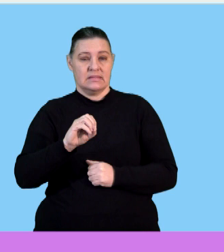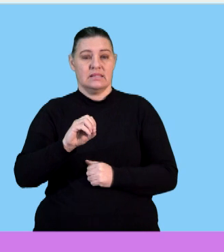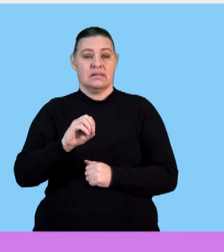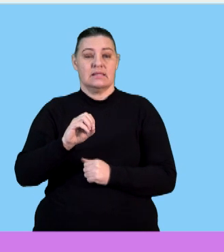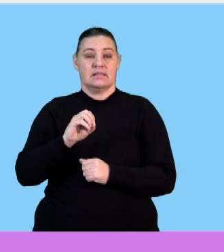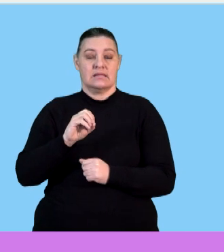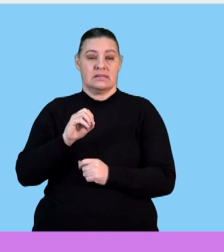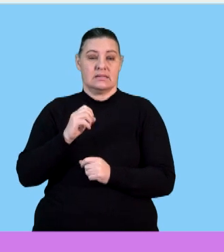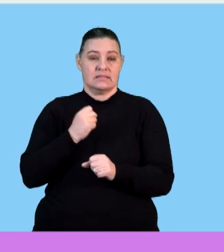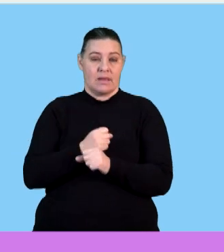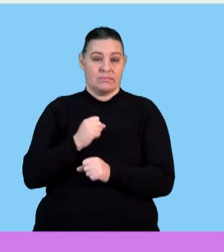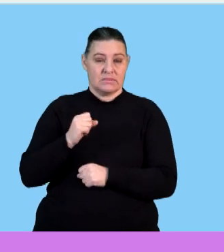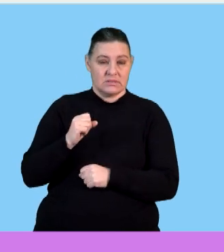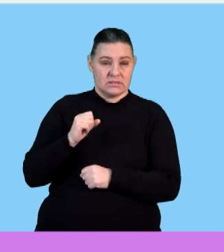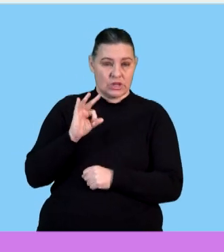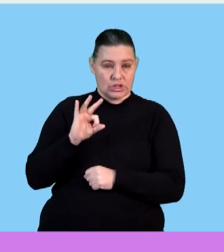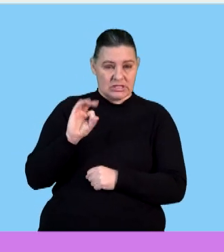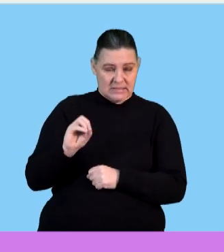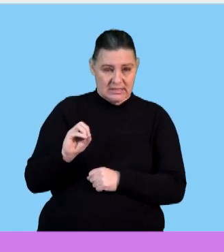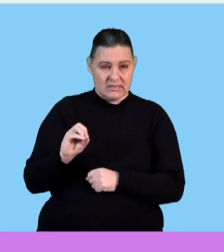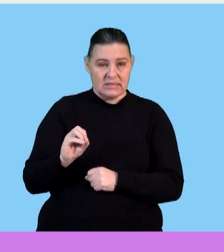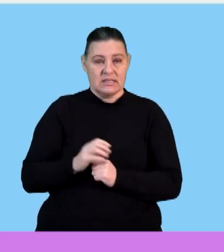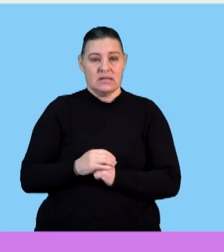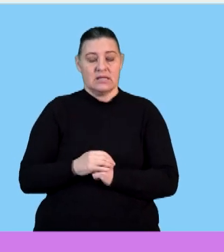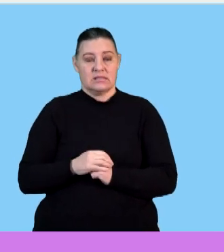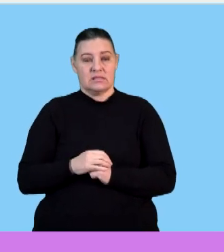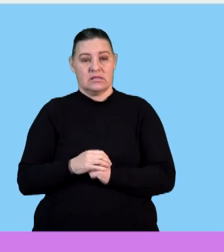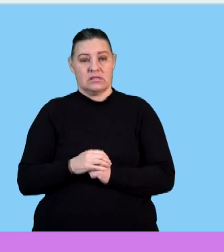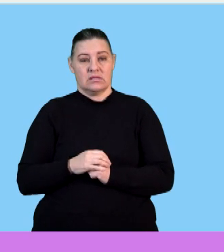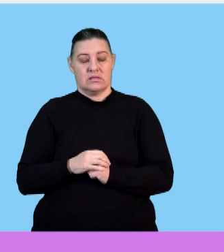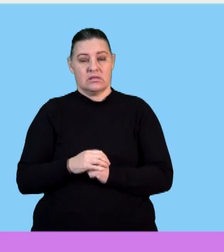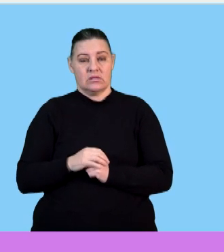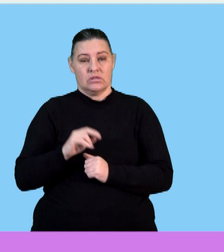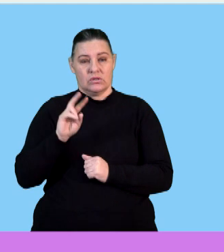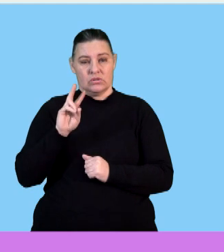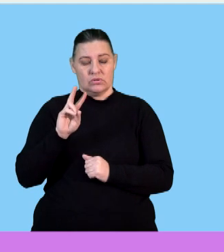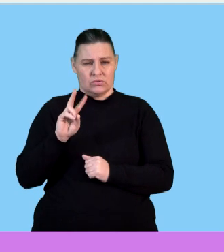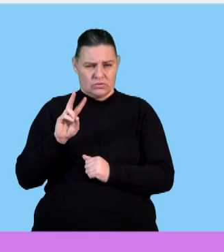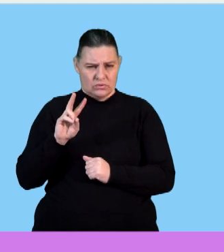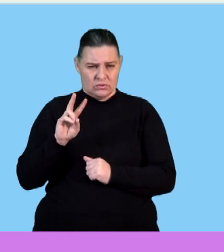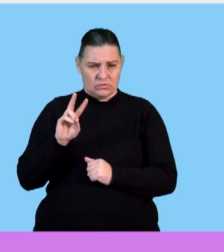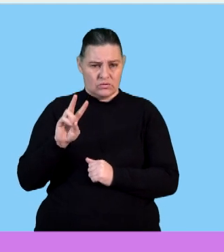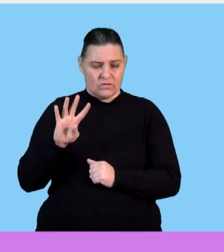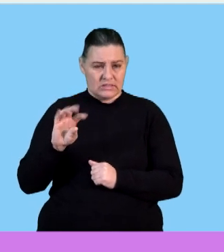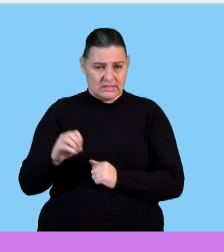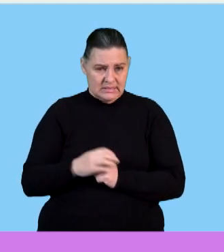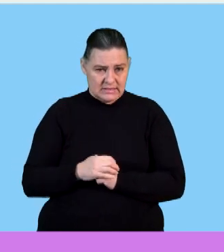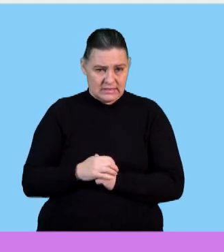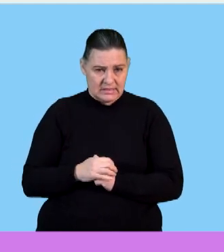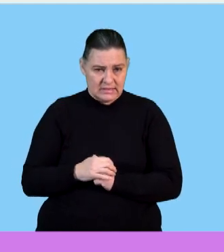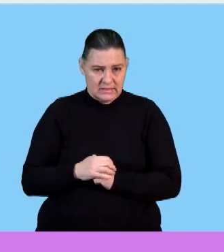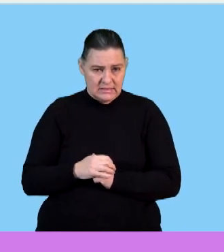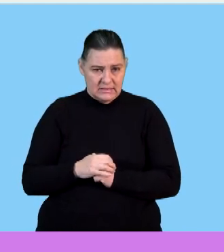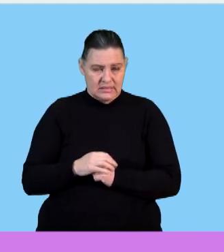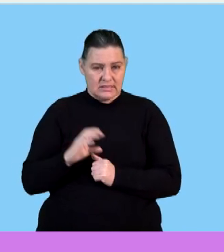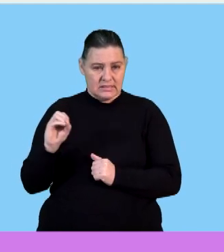2,400 cents, because there's a rate in cents. And excuse me, we divided by 100 to get the price